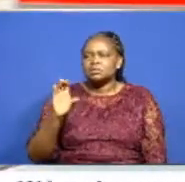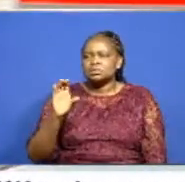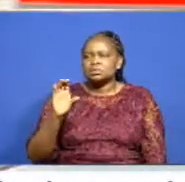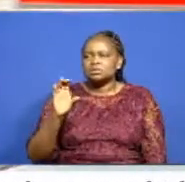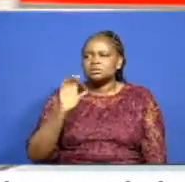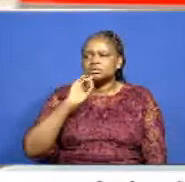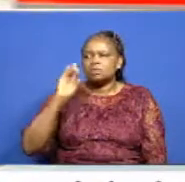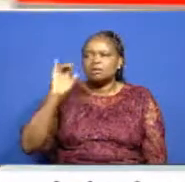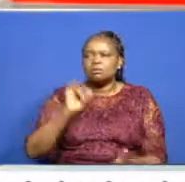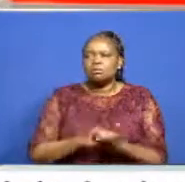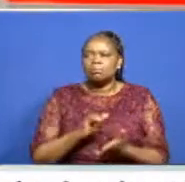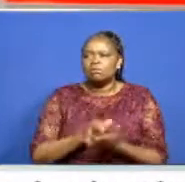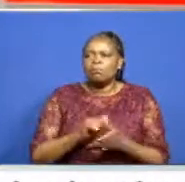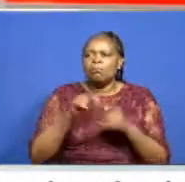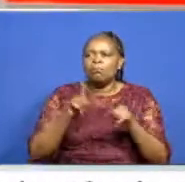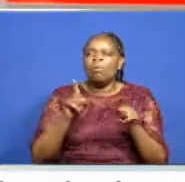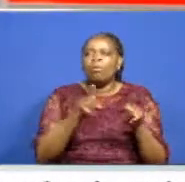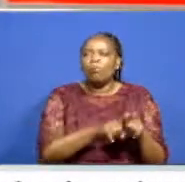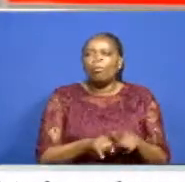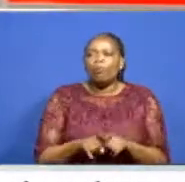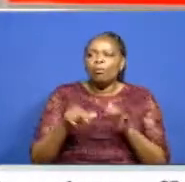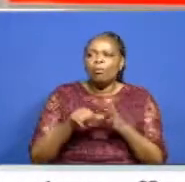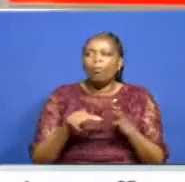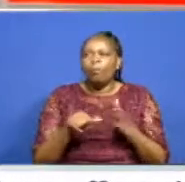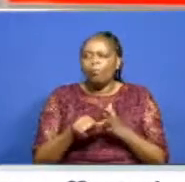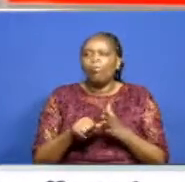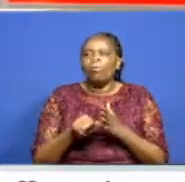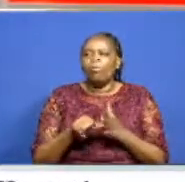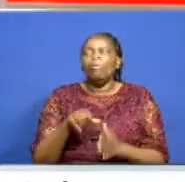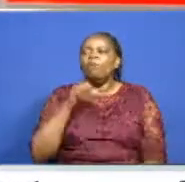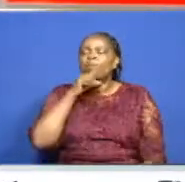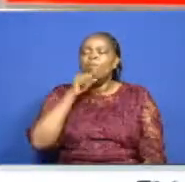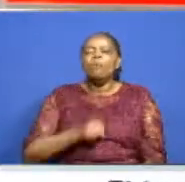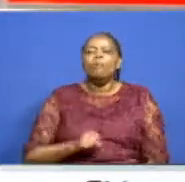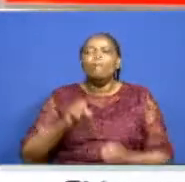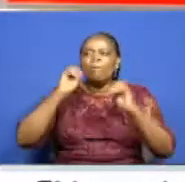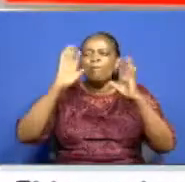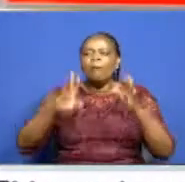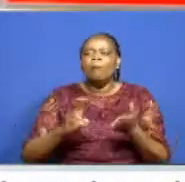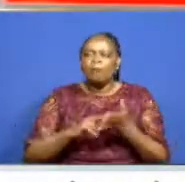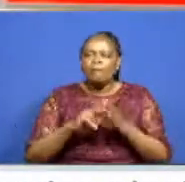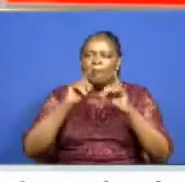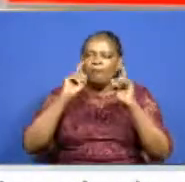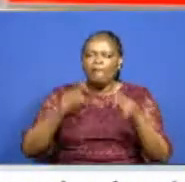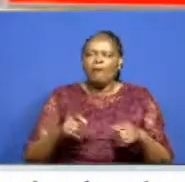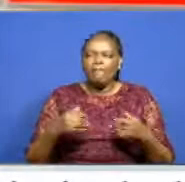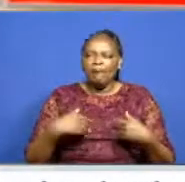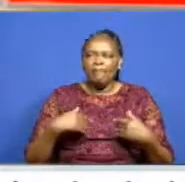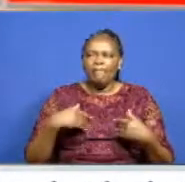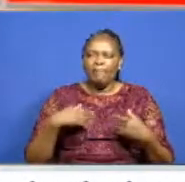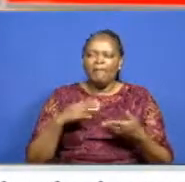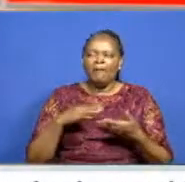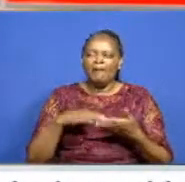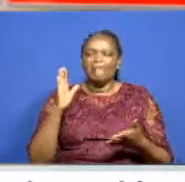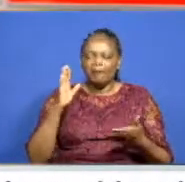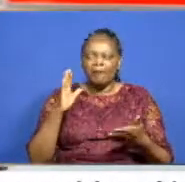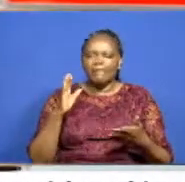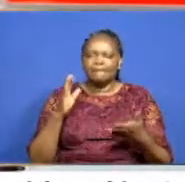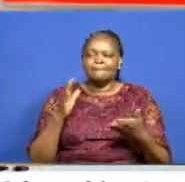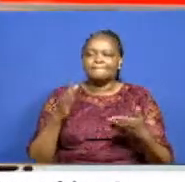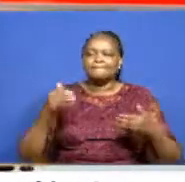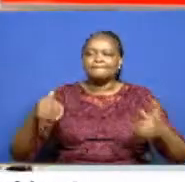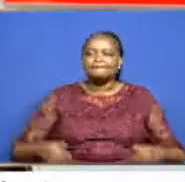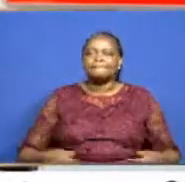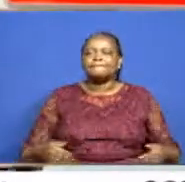said that they also have the problem of aging population of teachers. So we need to have more robust youthful